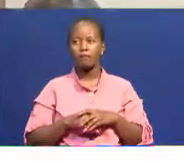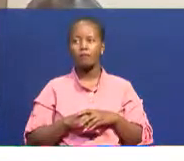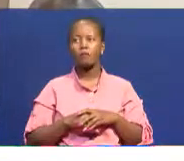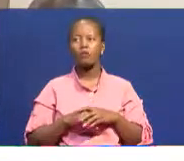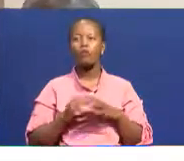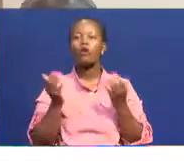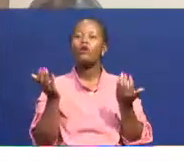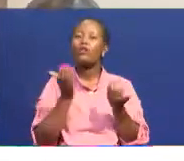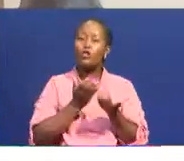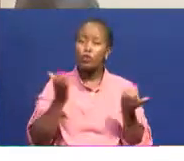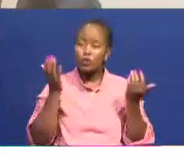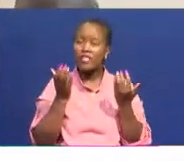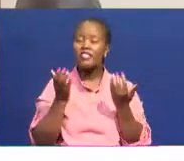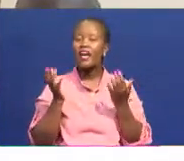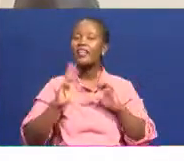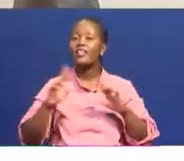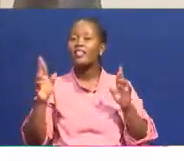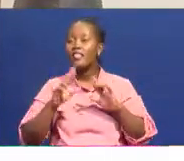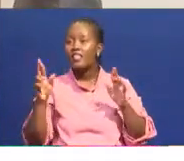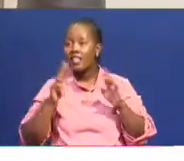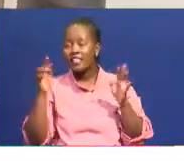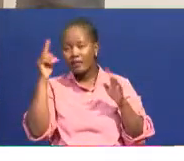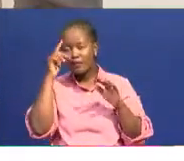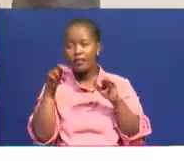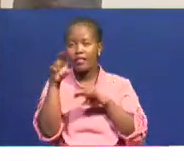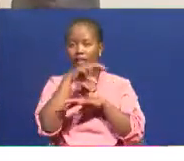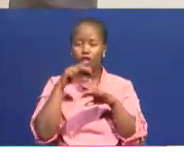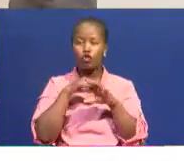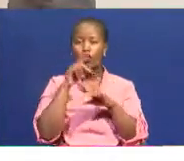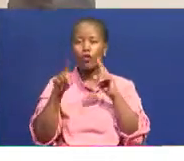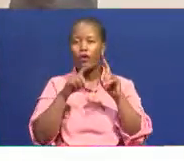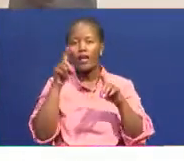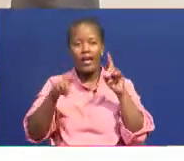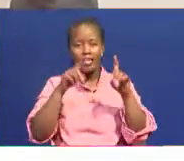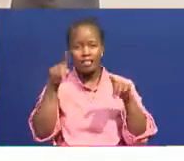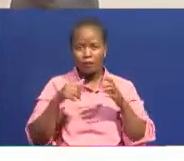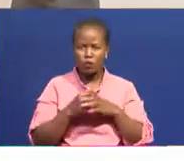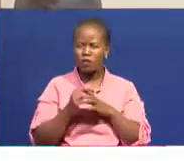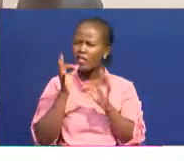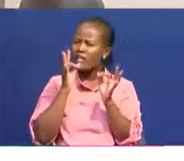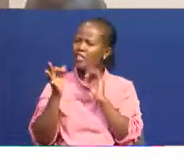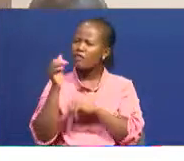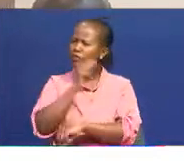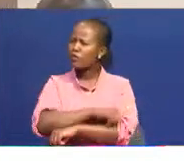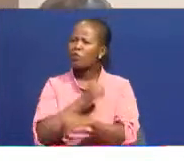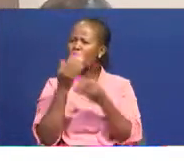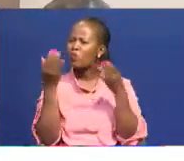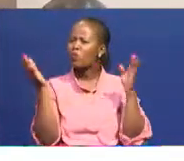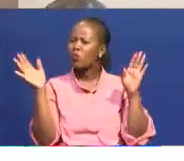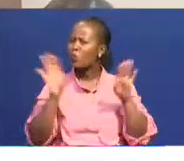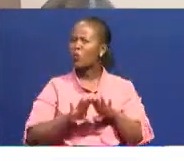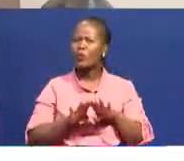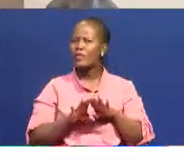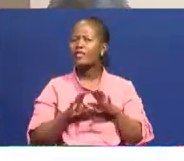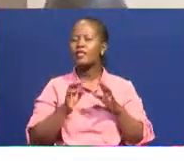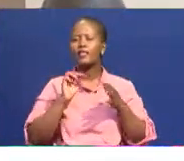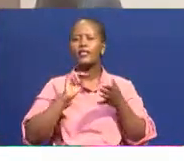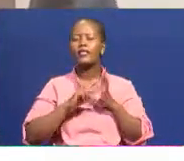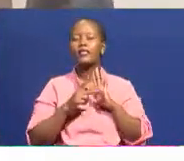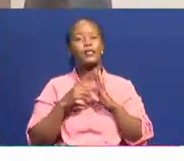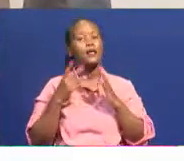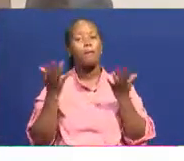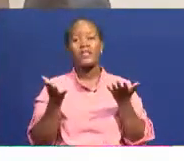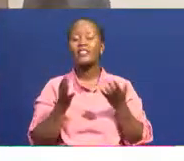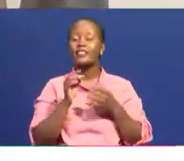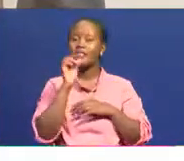Children are preparing for national assessment and examinations. And if schools are closed, then it means in